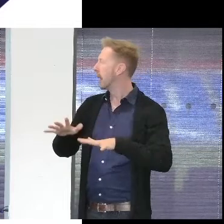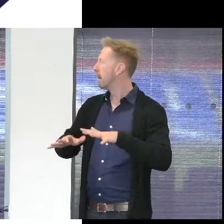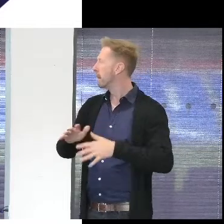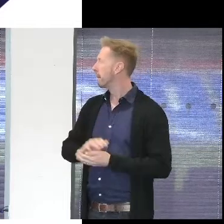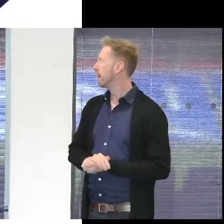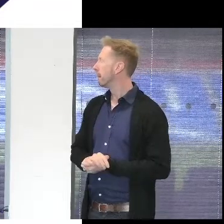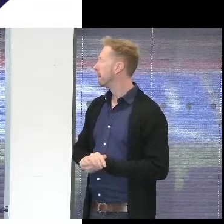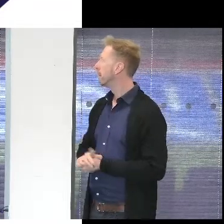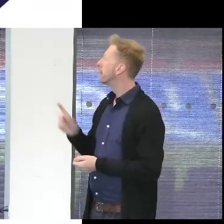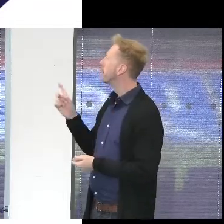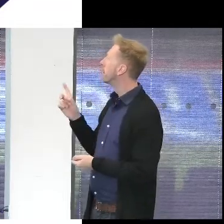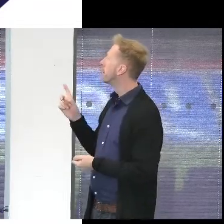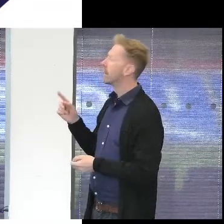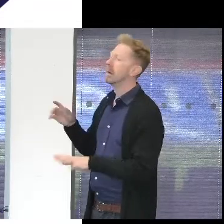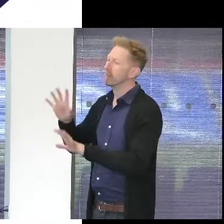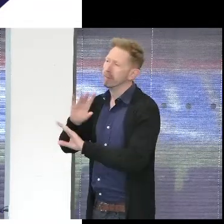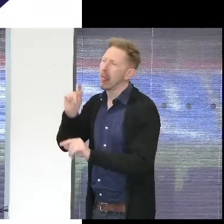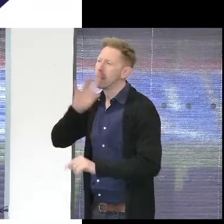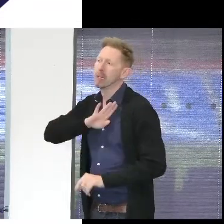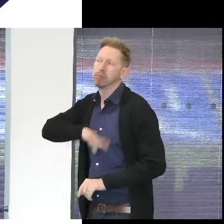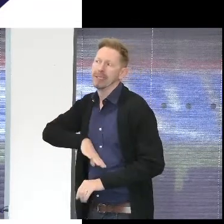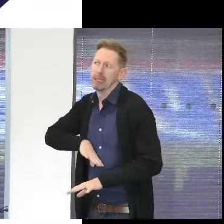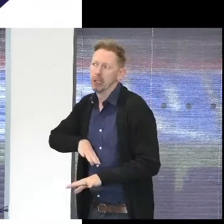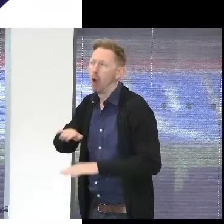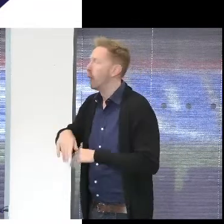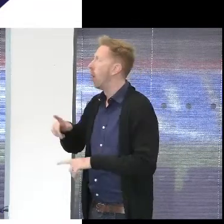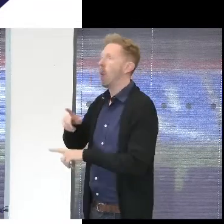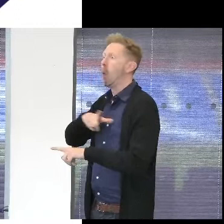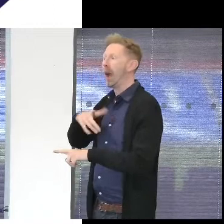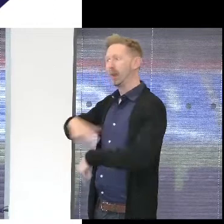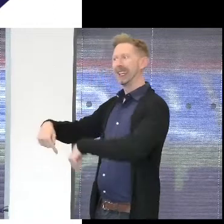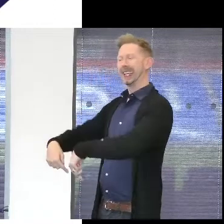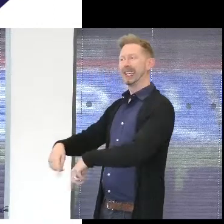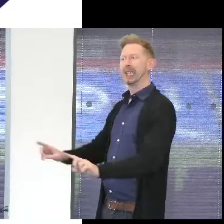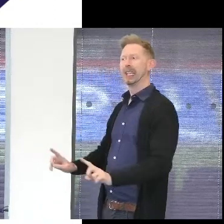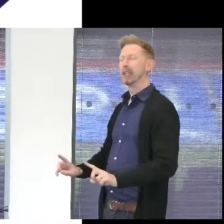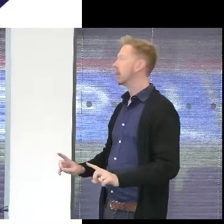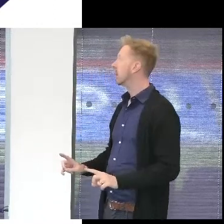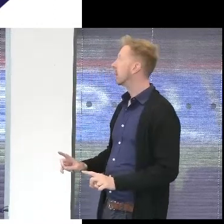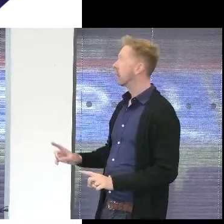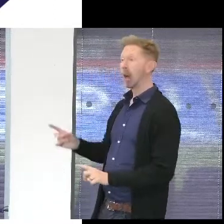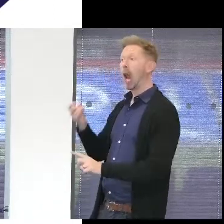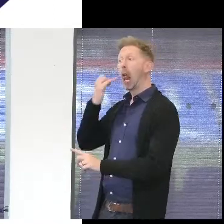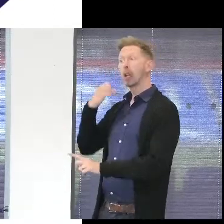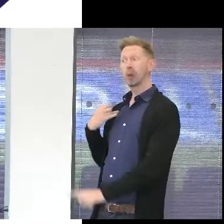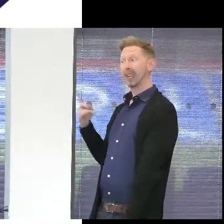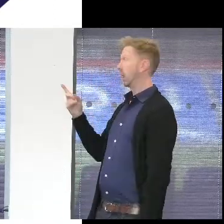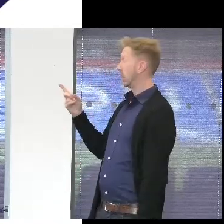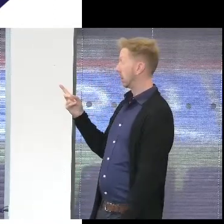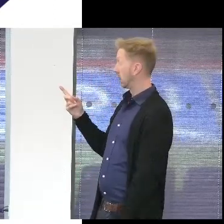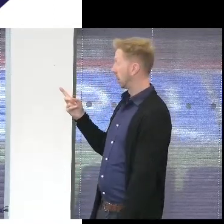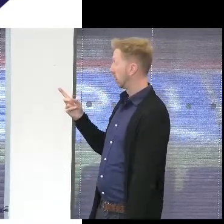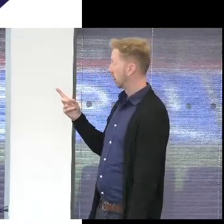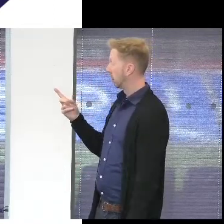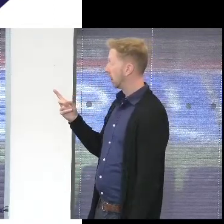And this is the part that's a bit more depressing about why it is really needed. It's a stat from just last week